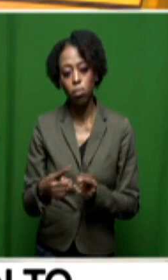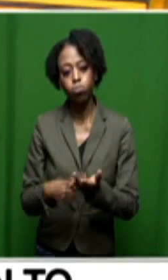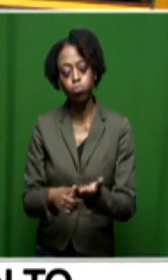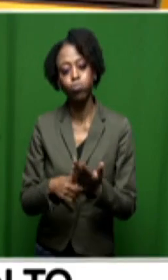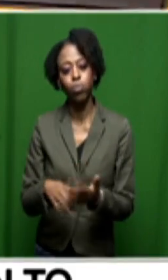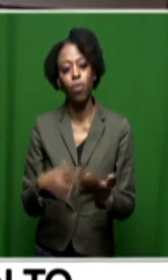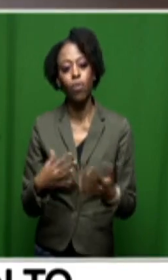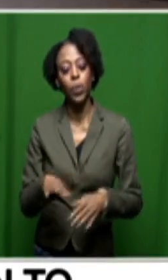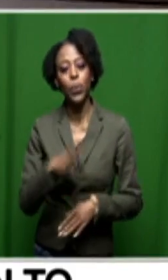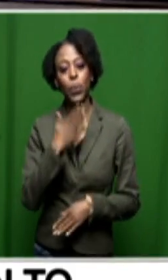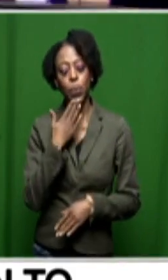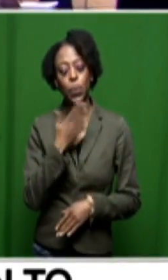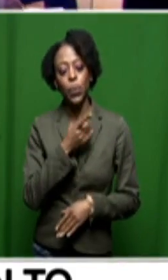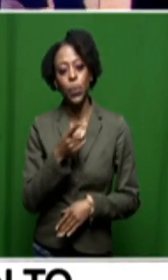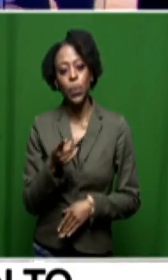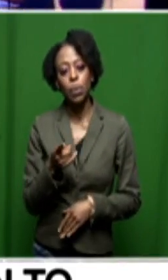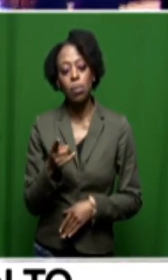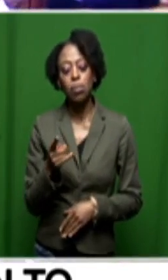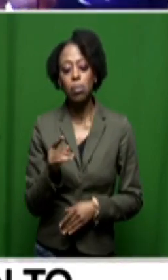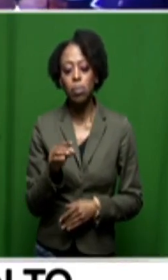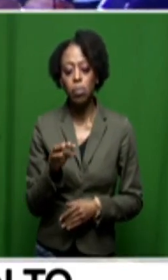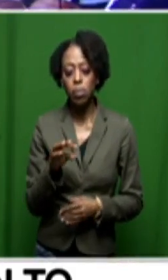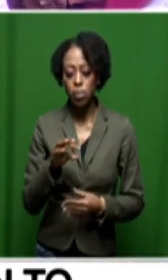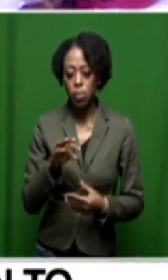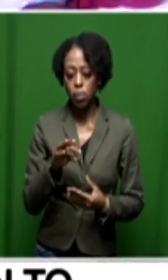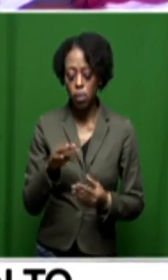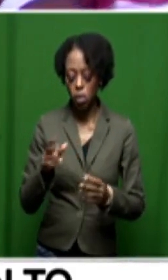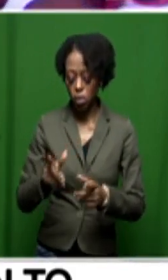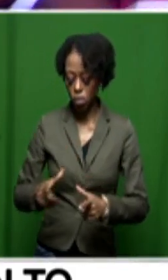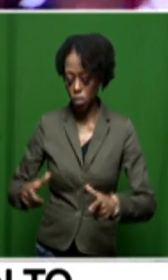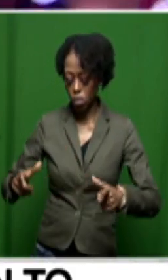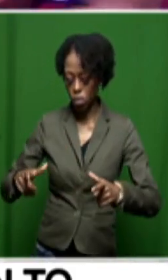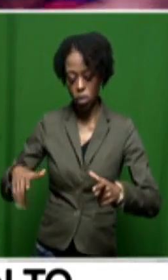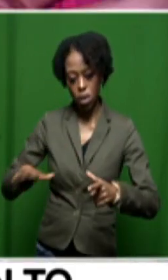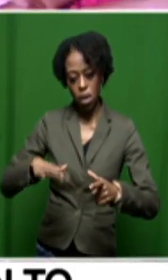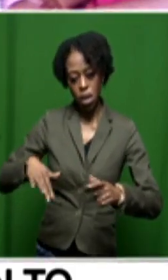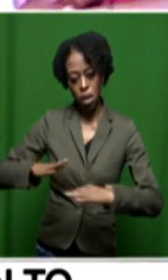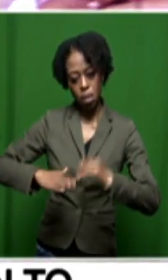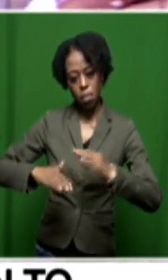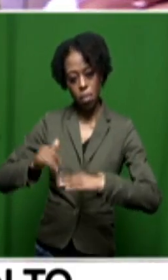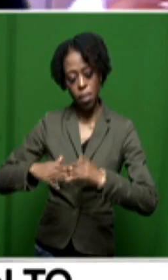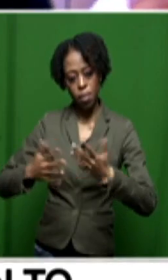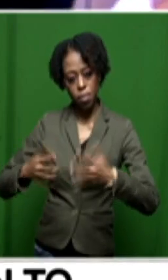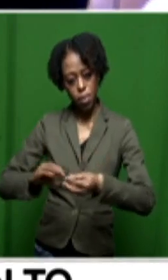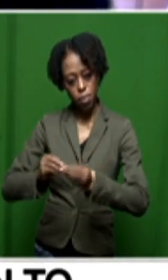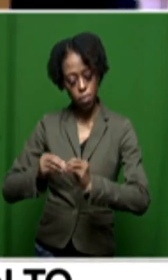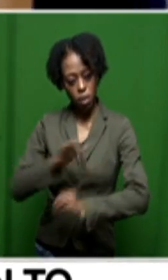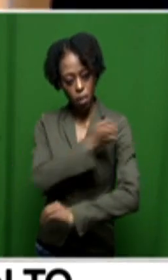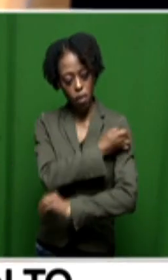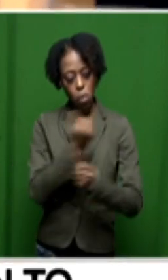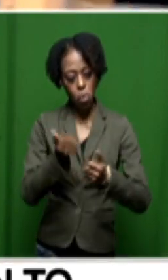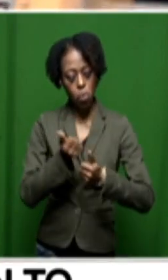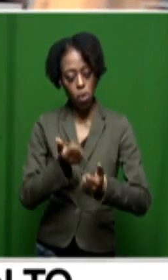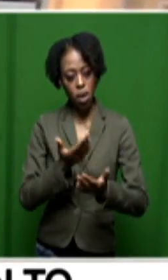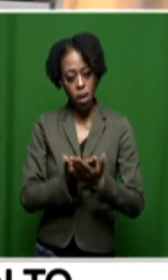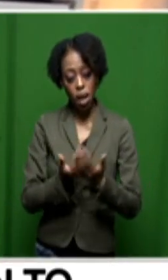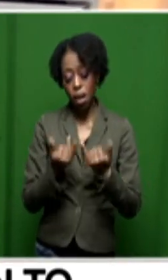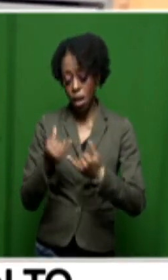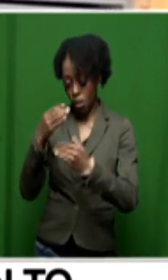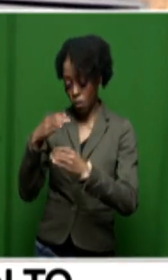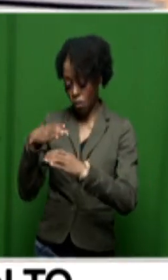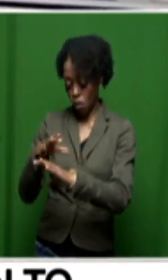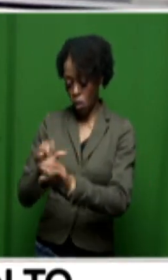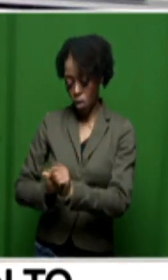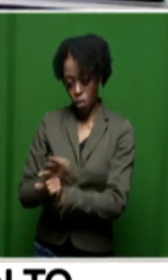to, you know, this beautiful plant that was built or that is there. It's able to produce vaccines, and with the focus on